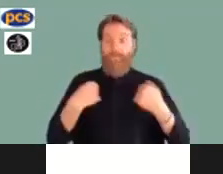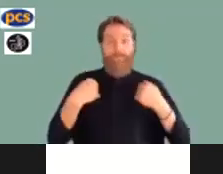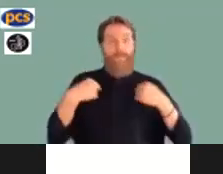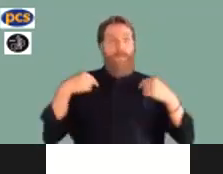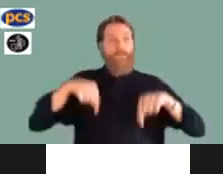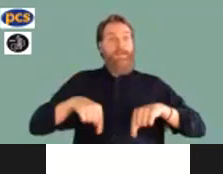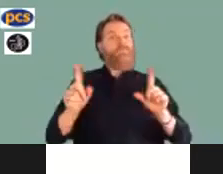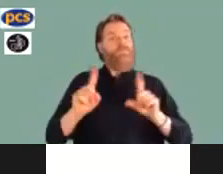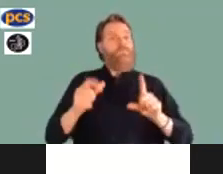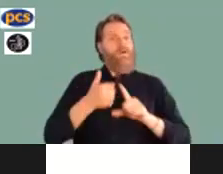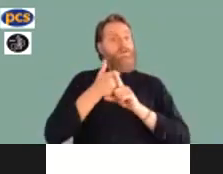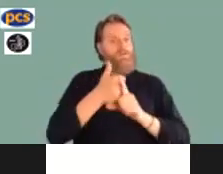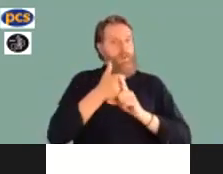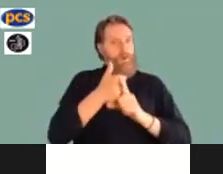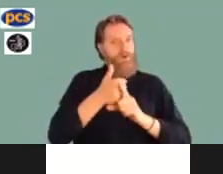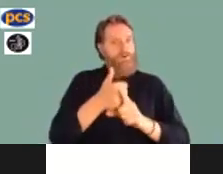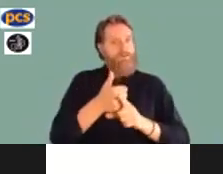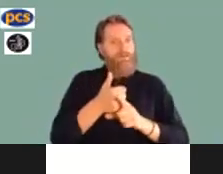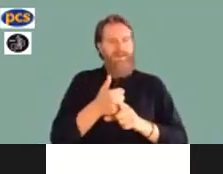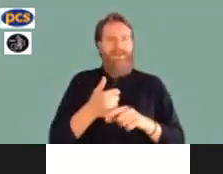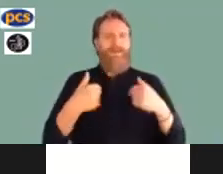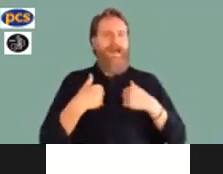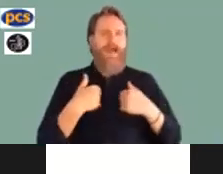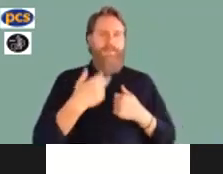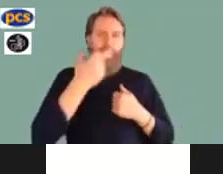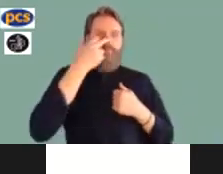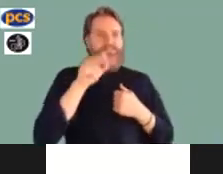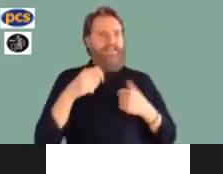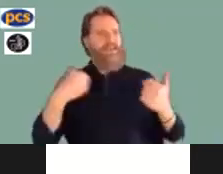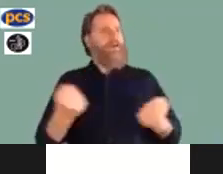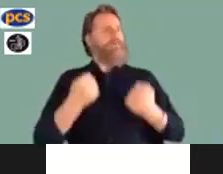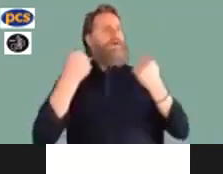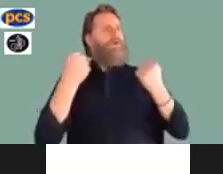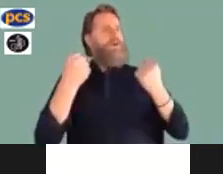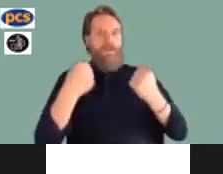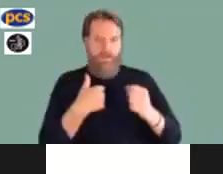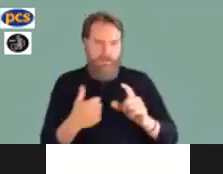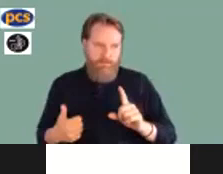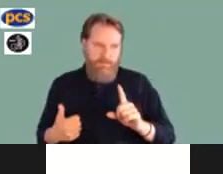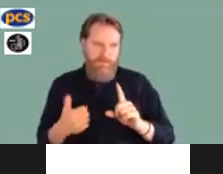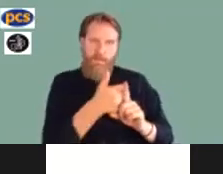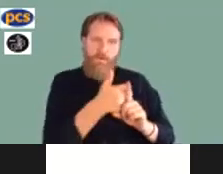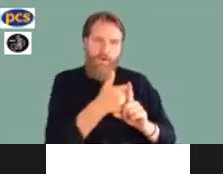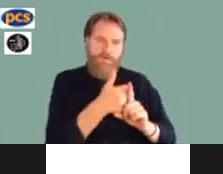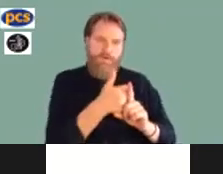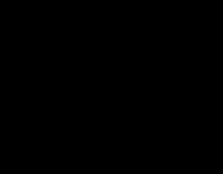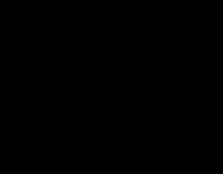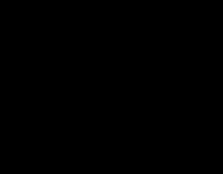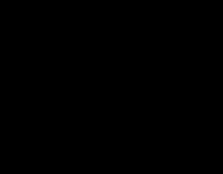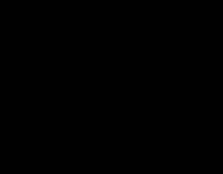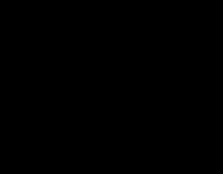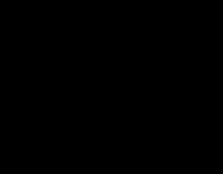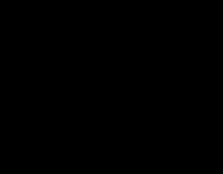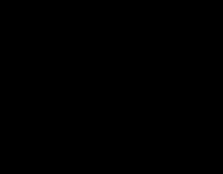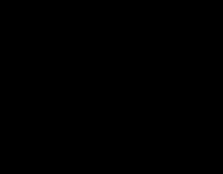can. But it isn't to pretend that I can voice your concerns. I need to be sitting alongside you and you voice them yourselves. Okay, we're